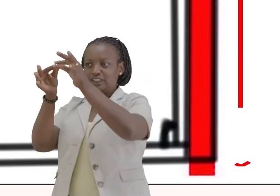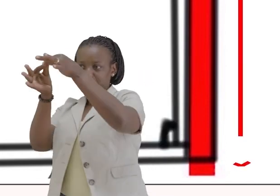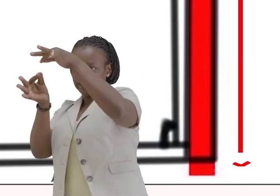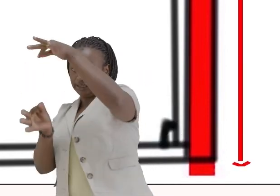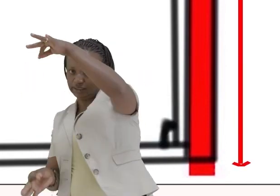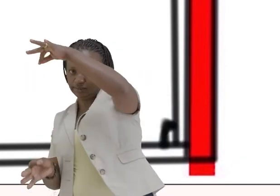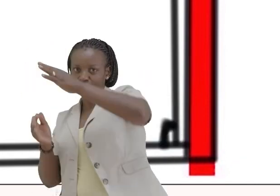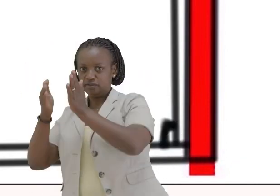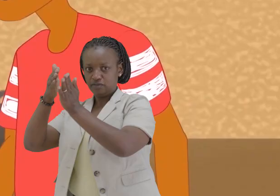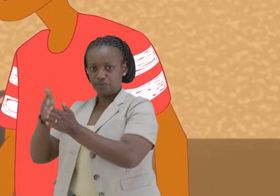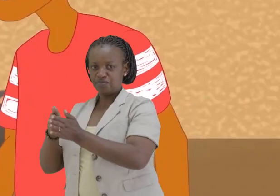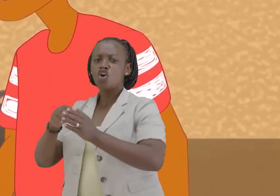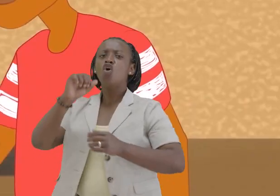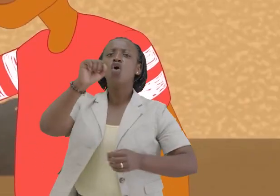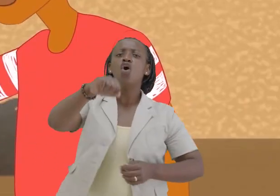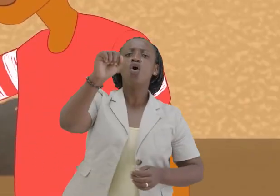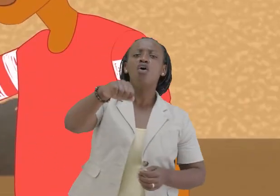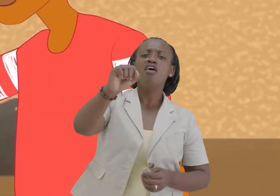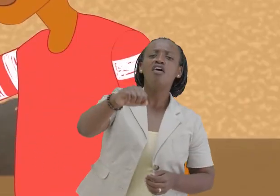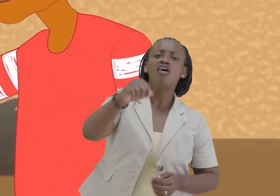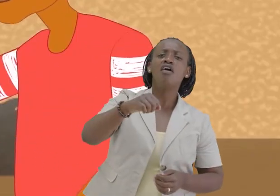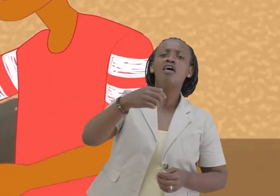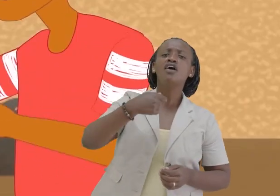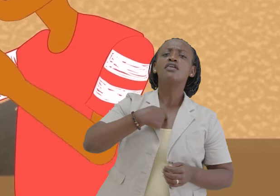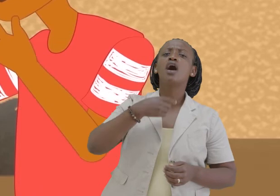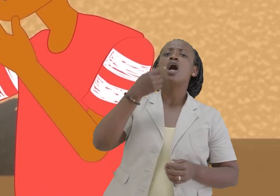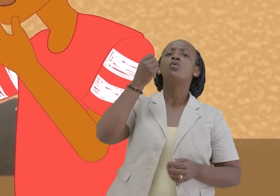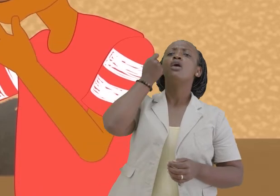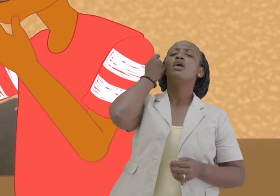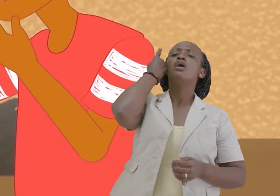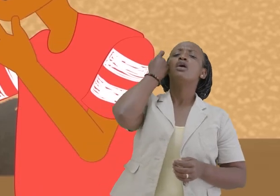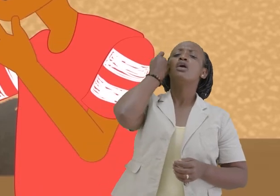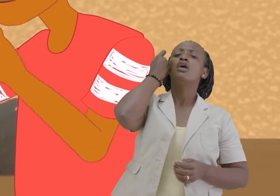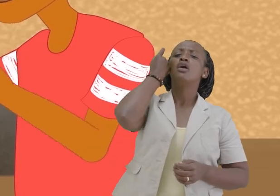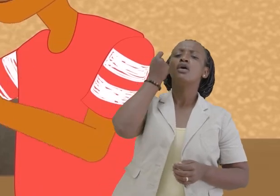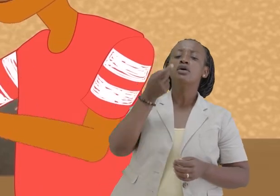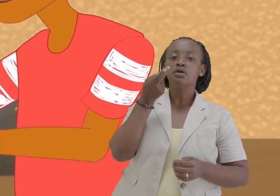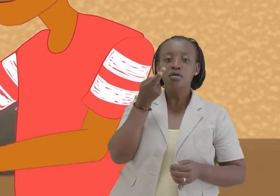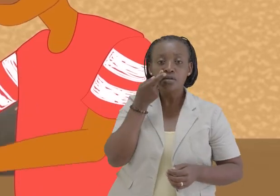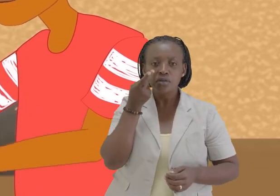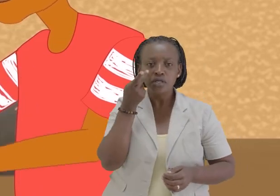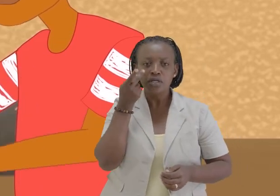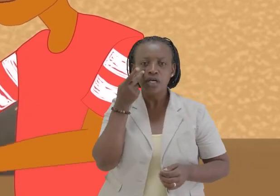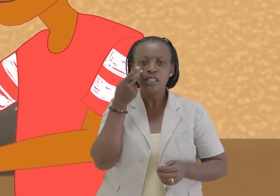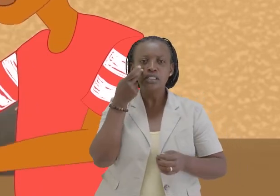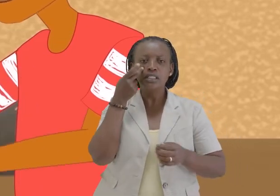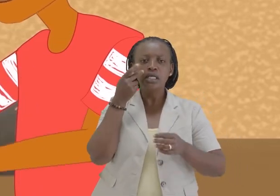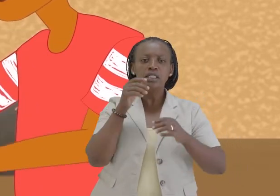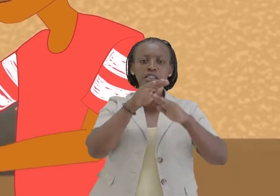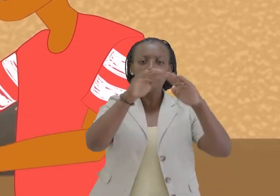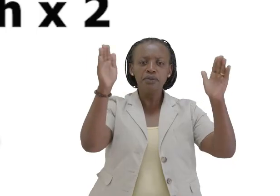to this one. Oh, yes! I now see it. It looks like